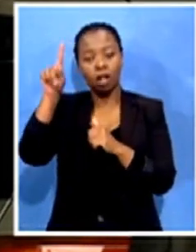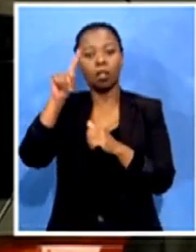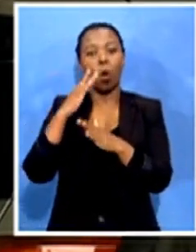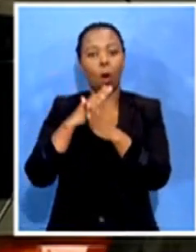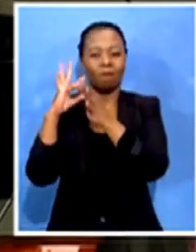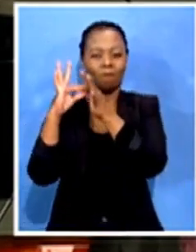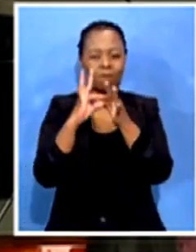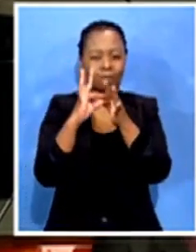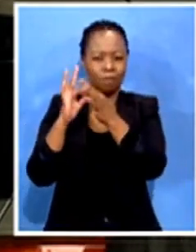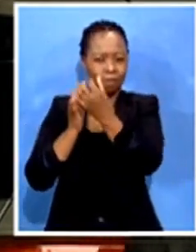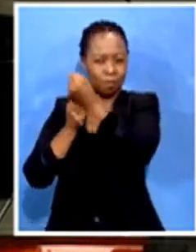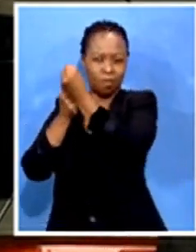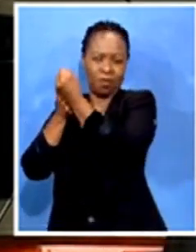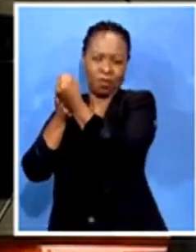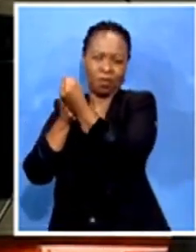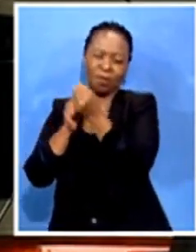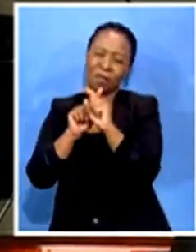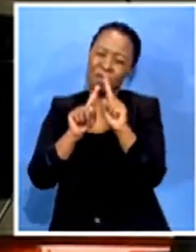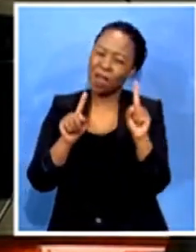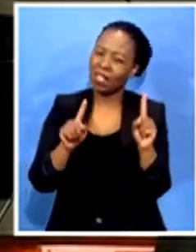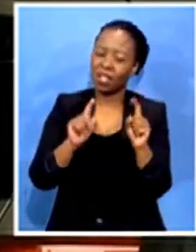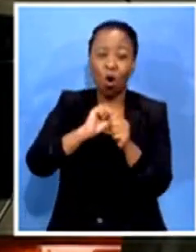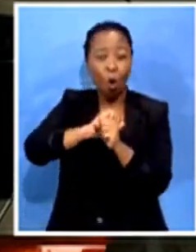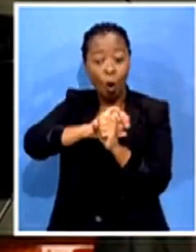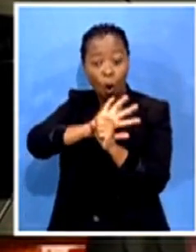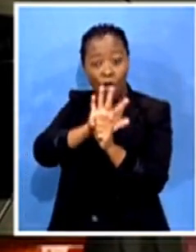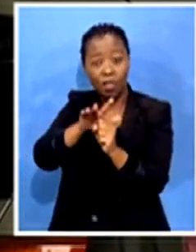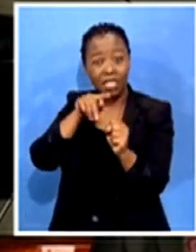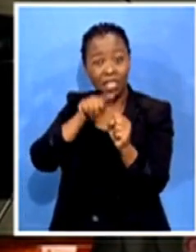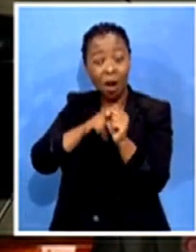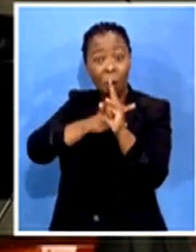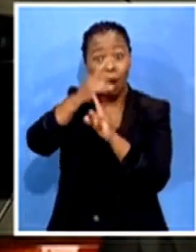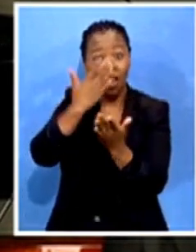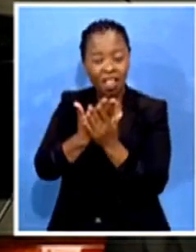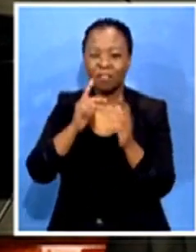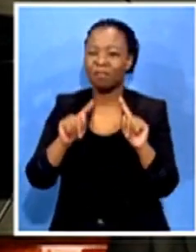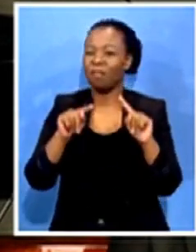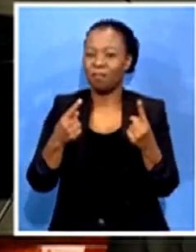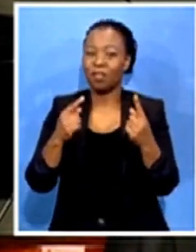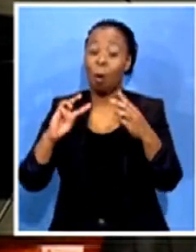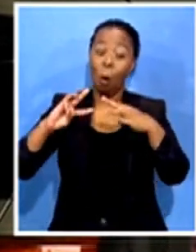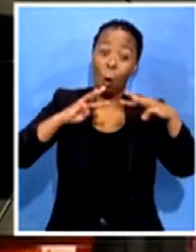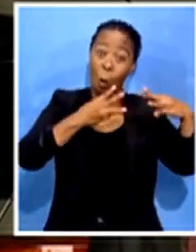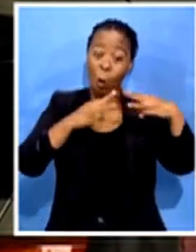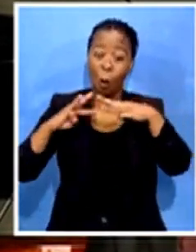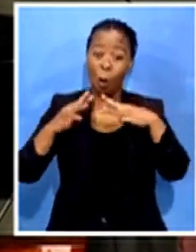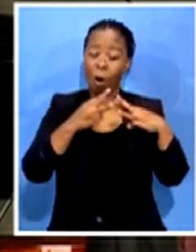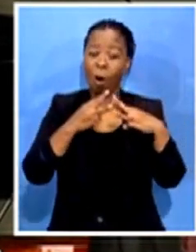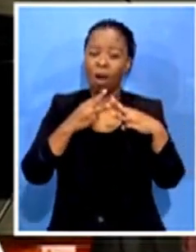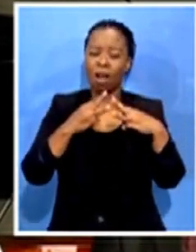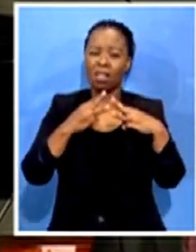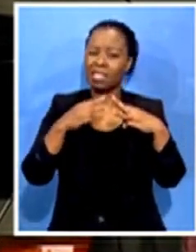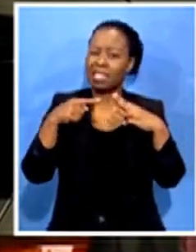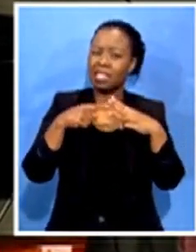COVID-19 cannot be won. The battle against COVID-19 cannot be won just by government and